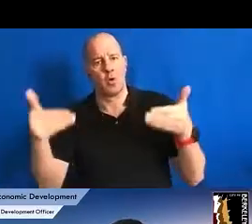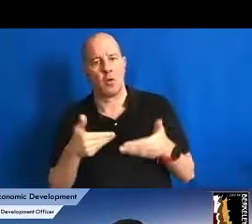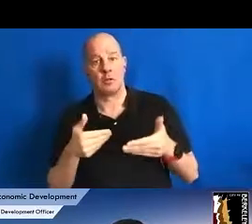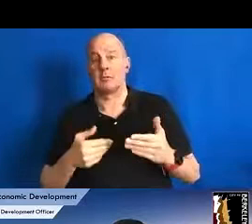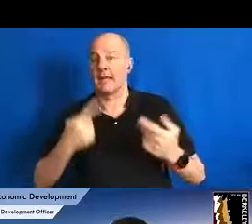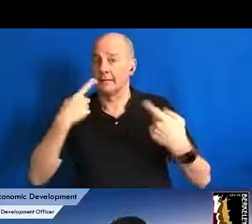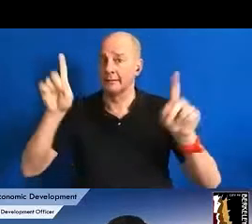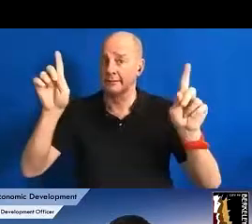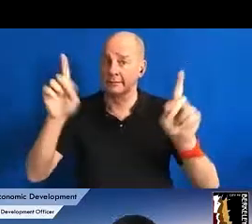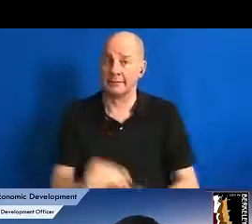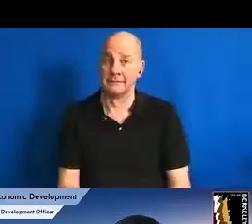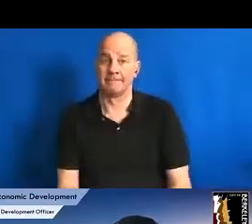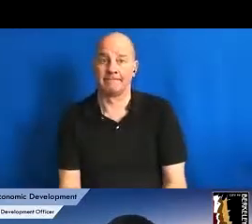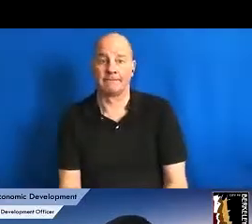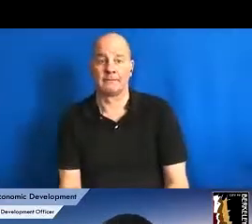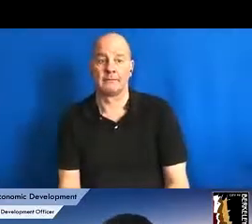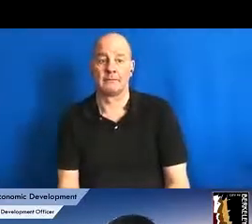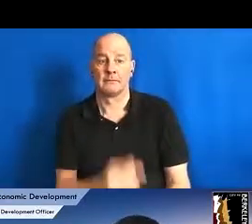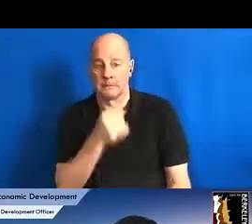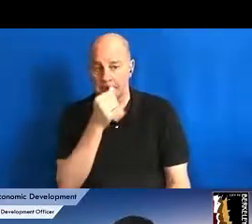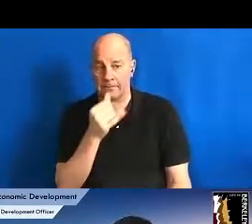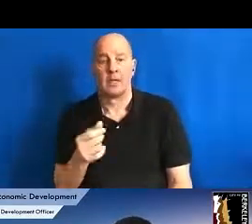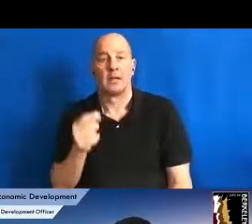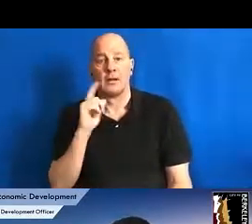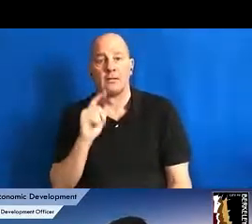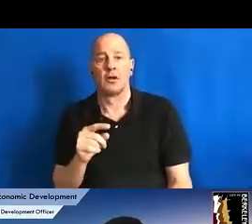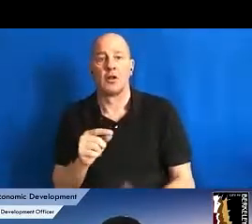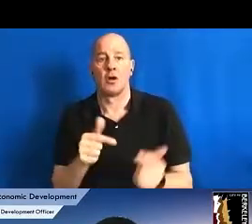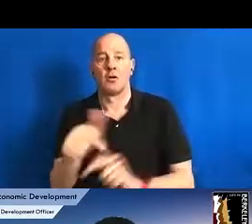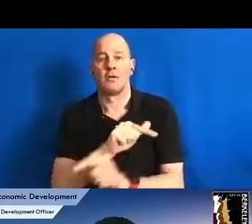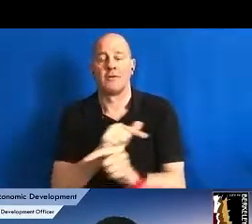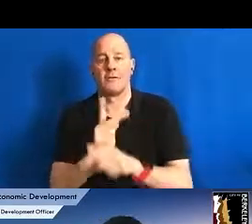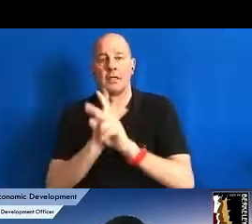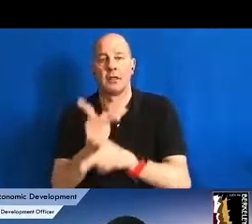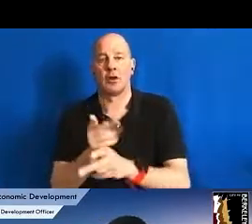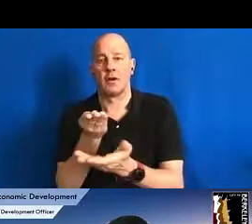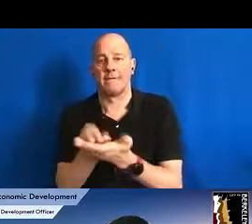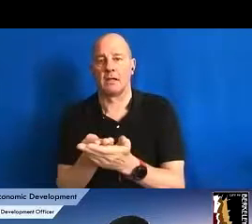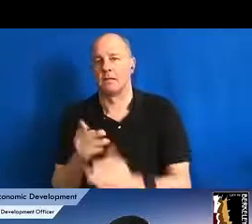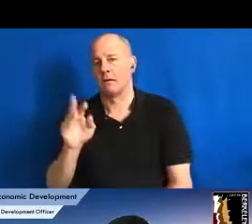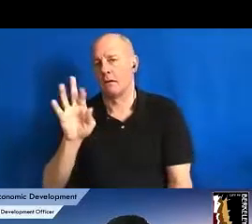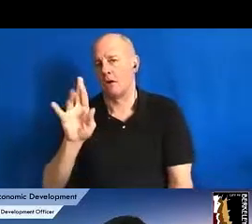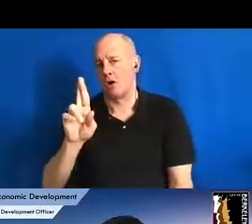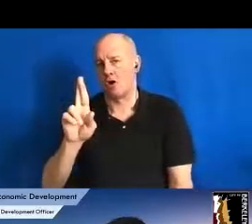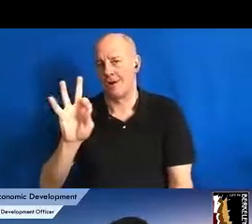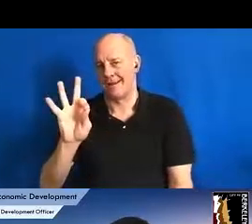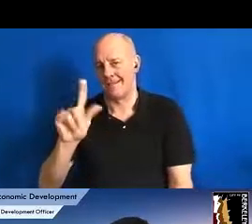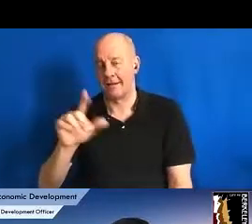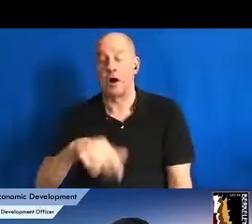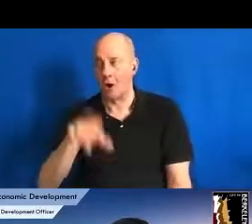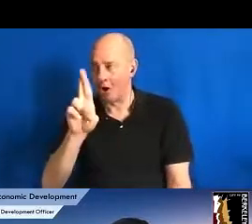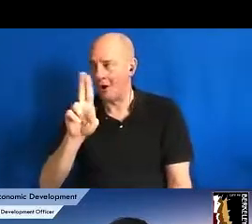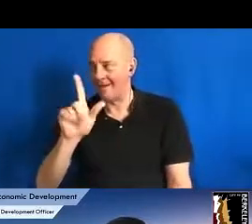So a little history about the RLF, what we call the Revolving Loan Fund. It offers loans with attractive rates and